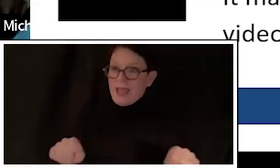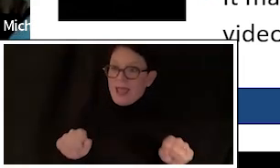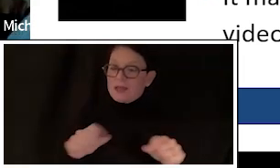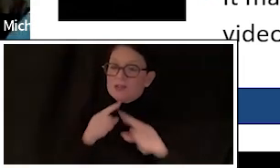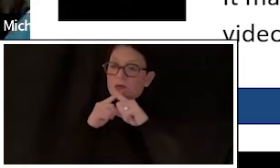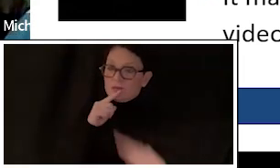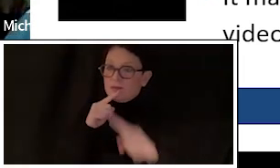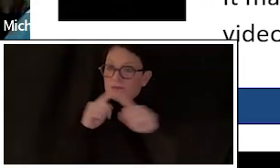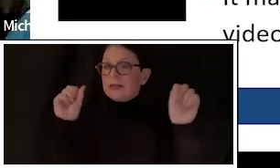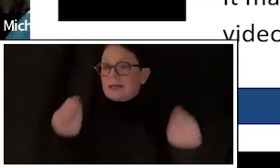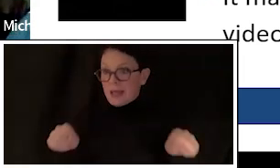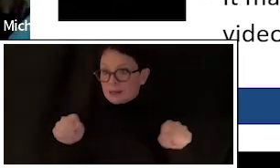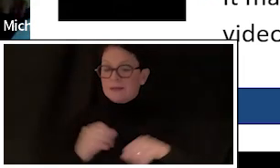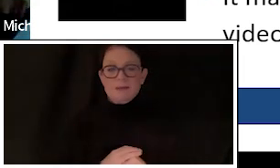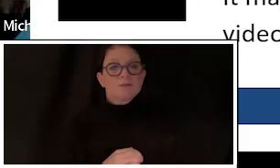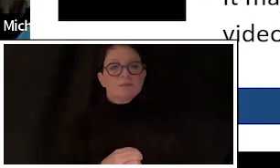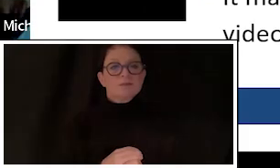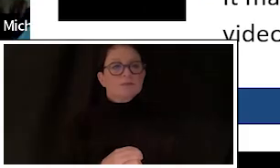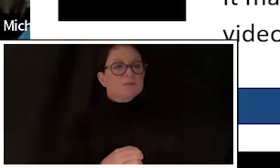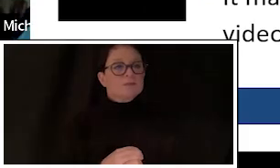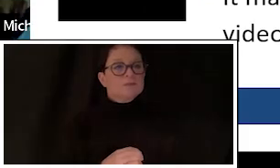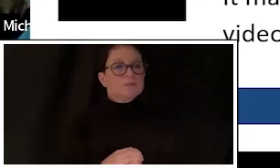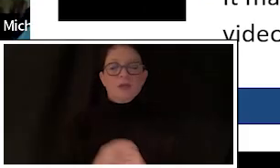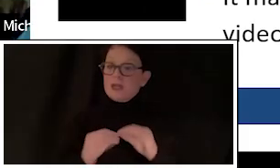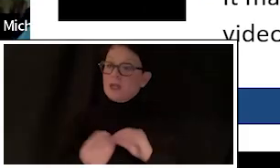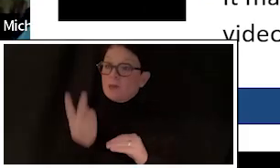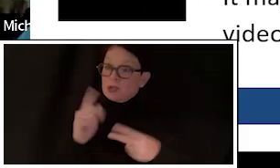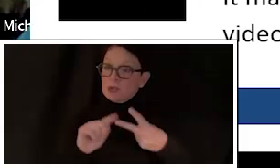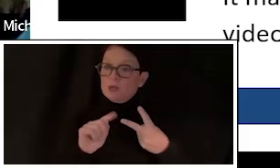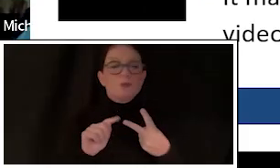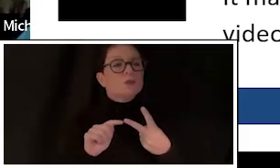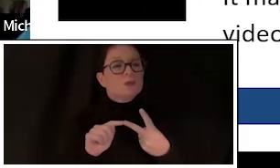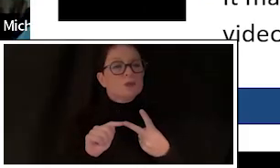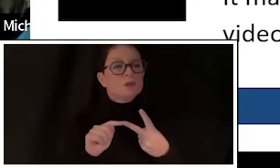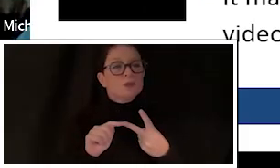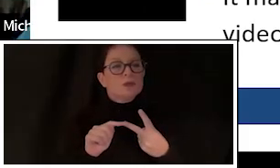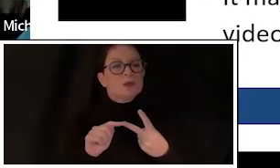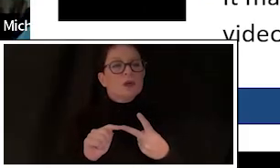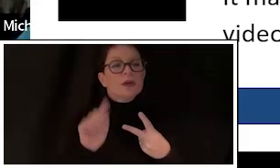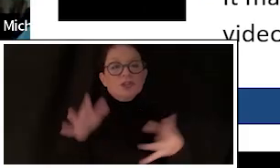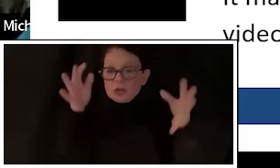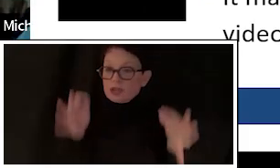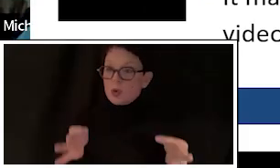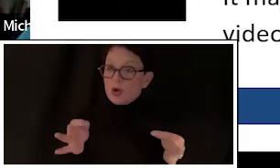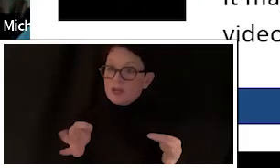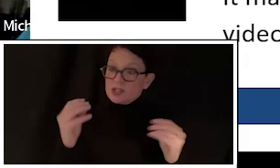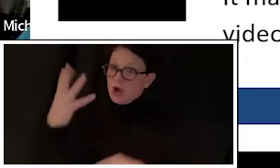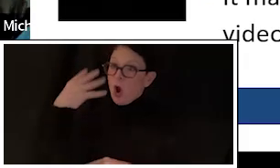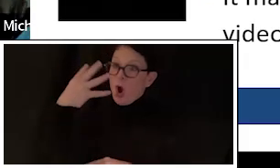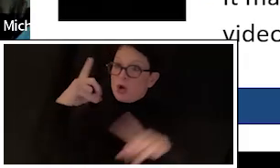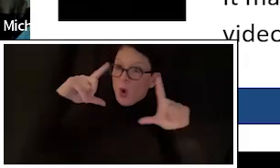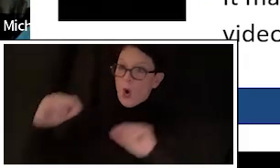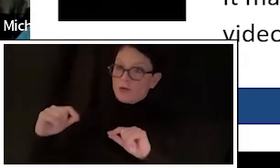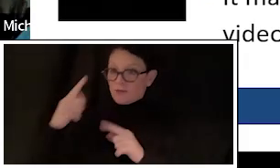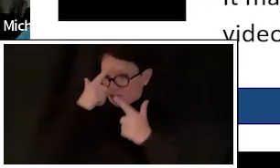mute or unmute. Tip number 2, it's your choice to turn your video